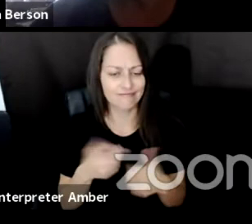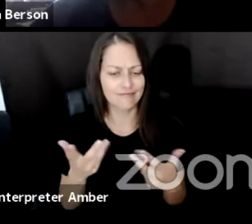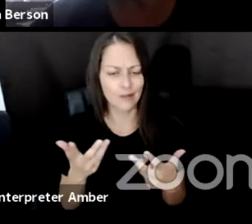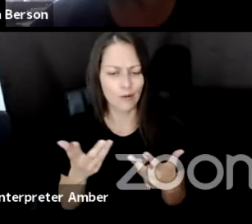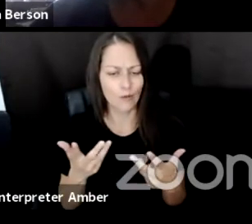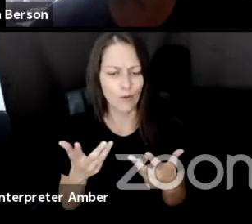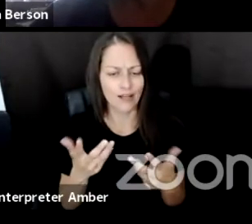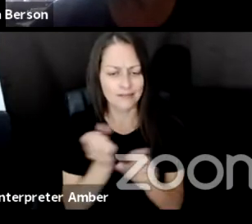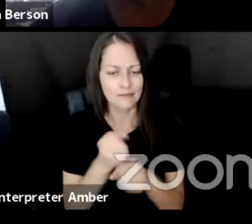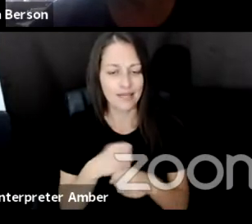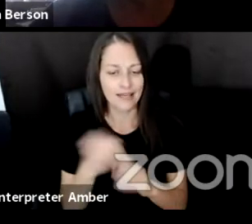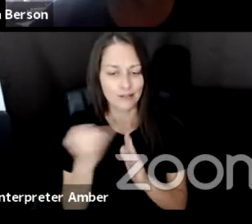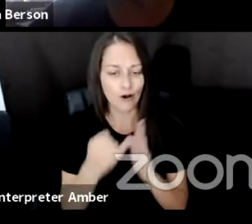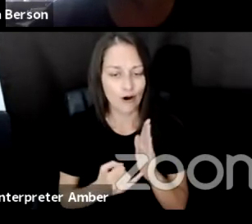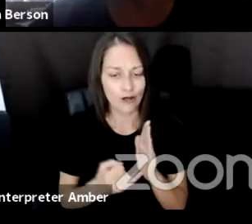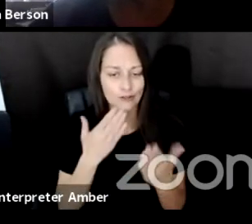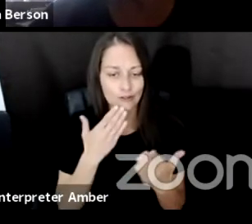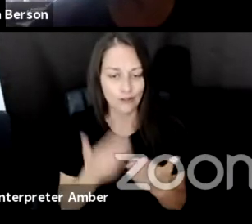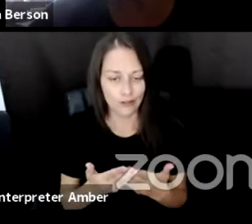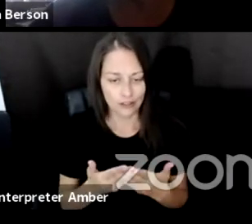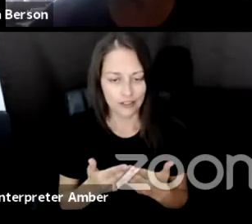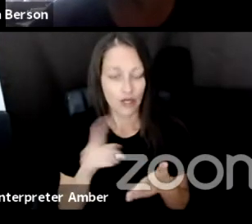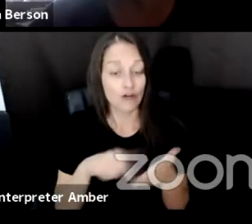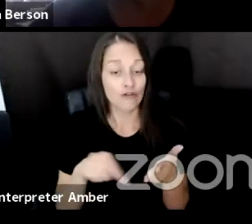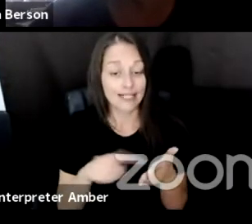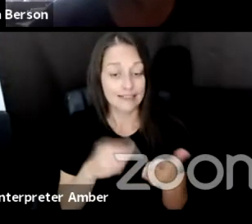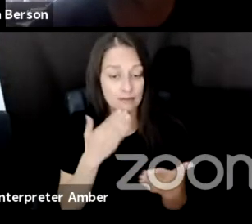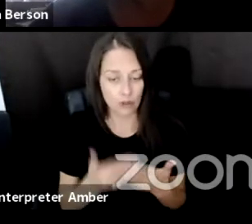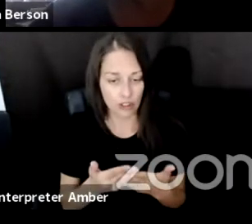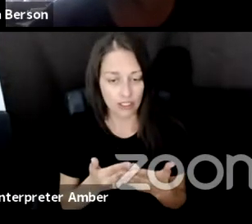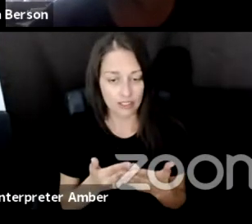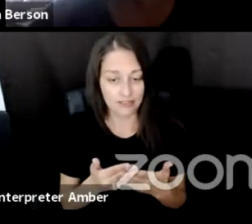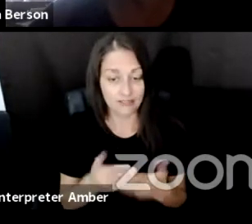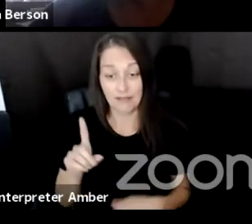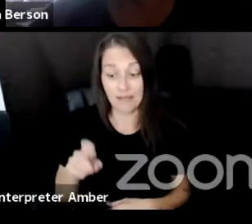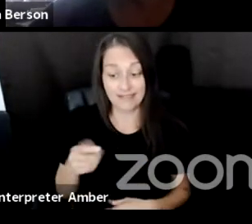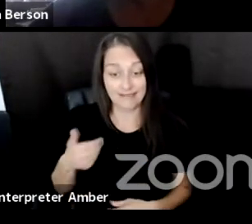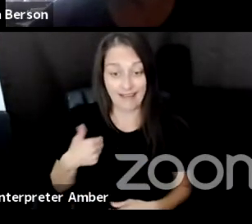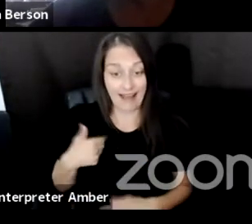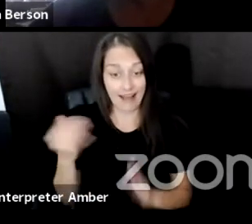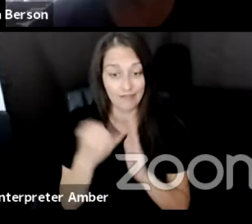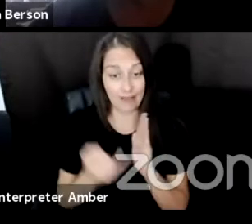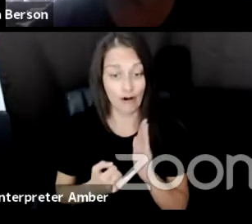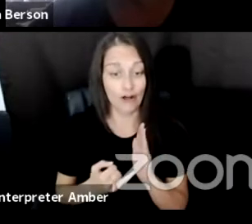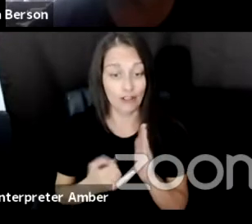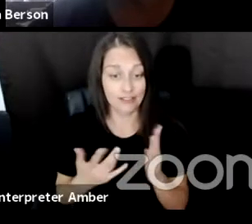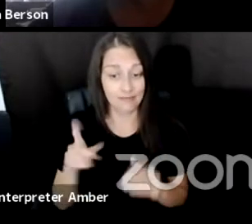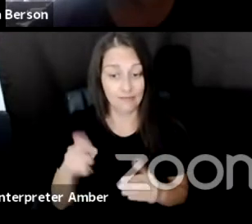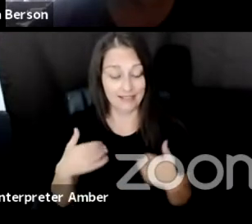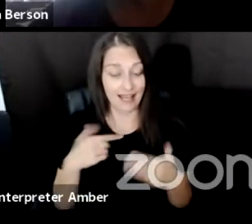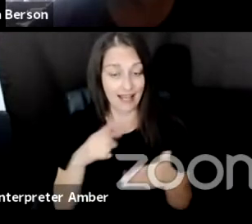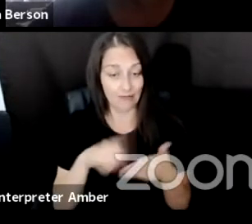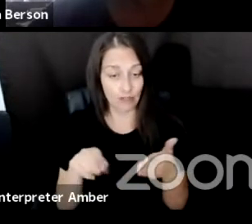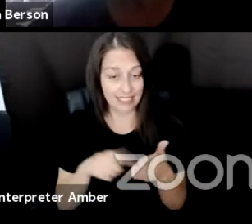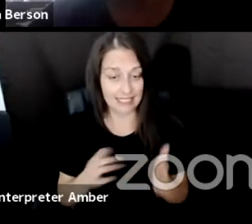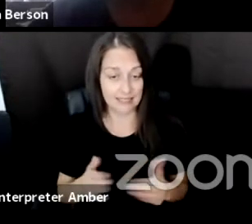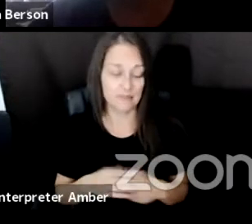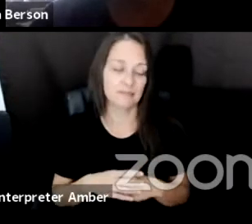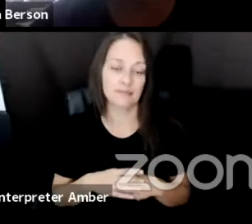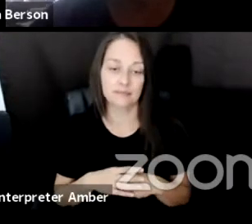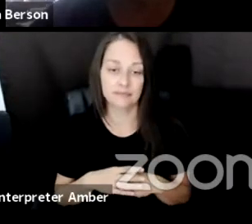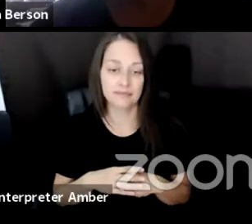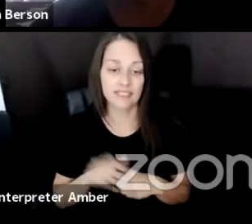exist for it to be good. And I think if society continues to see the arts